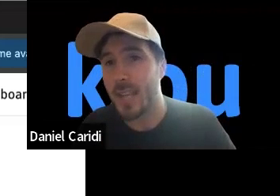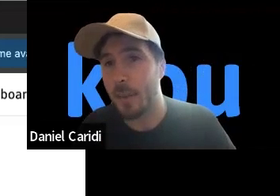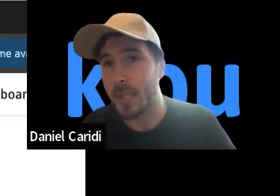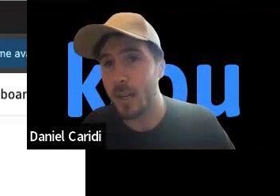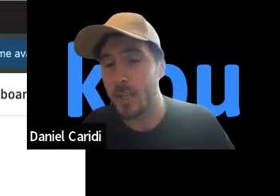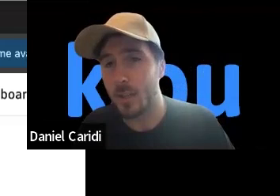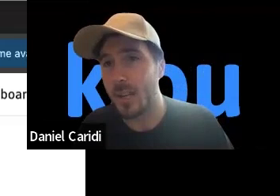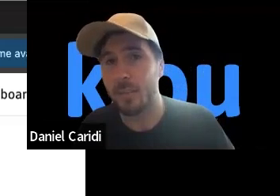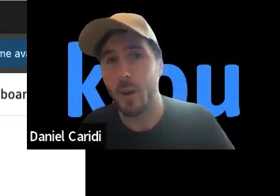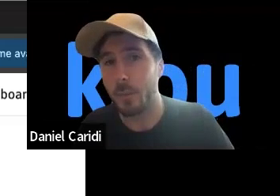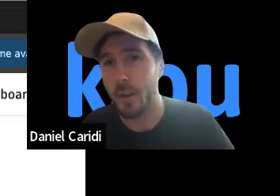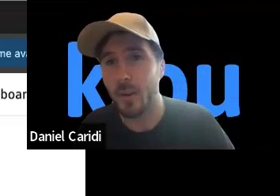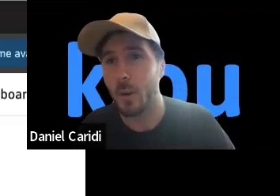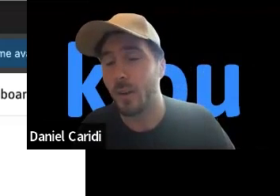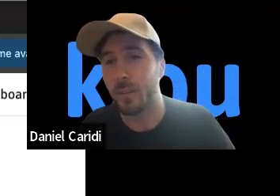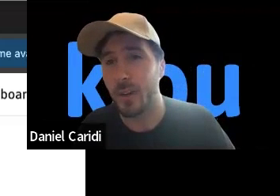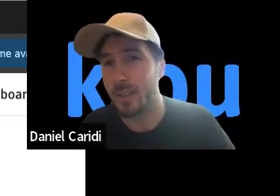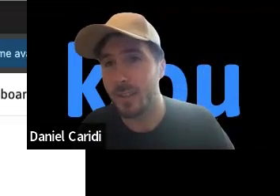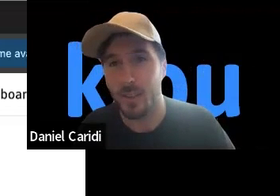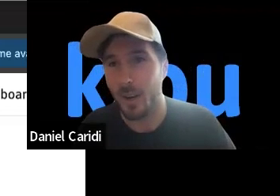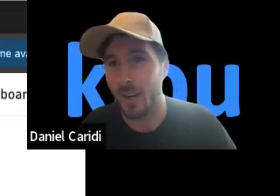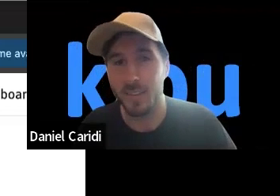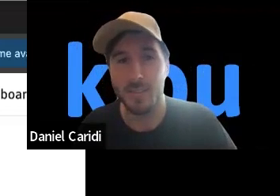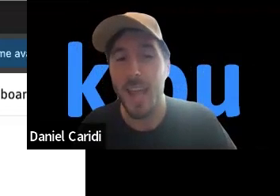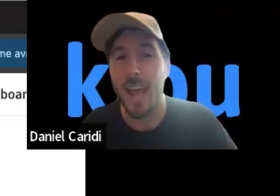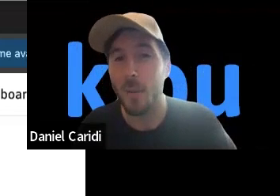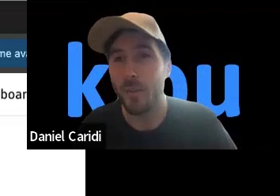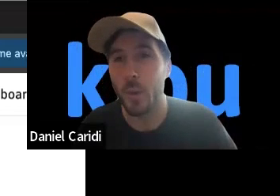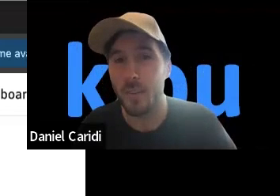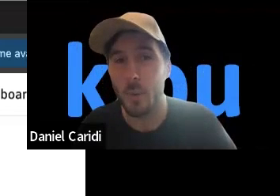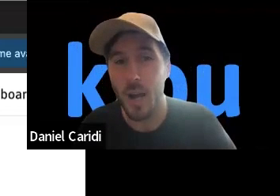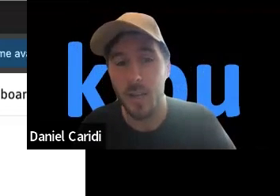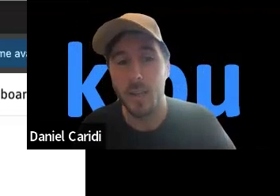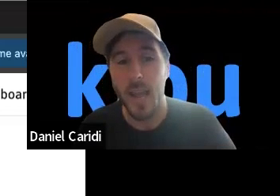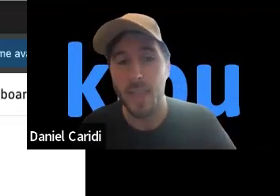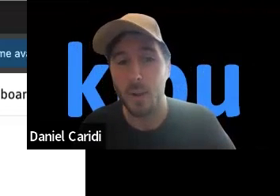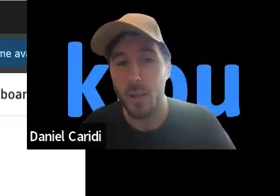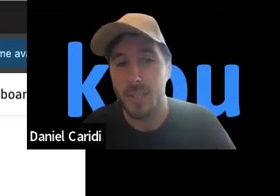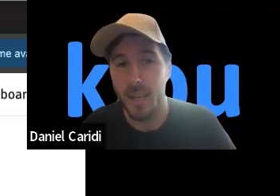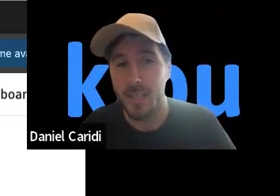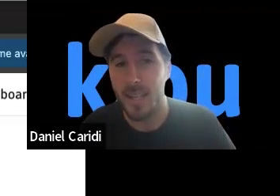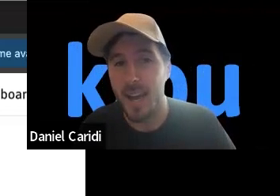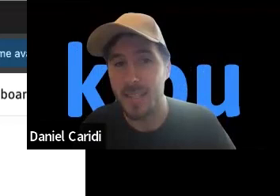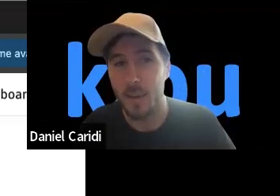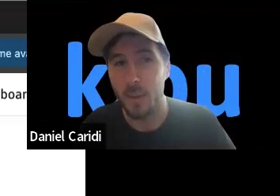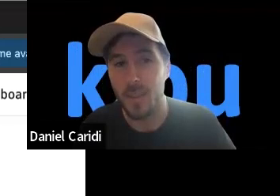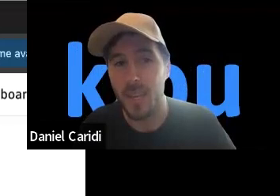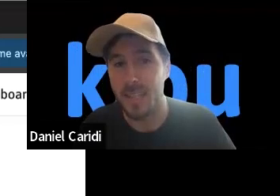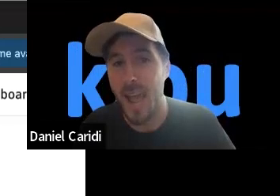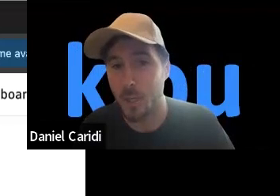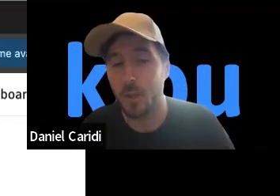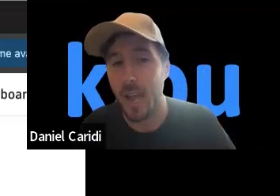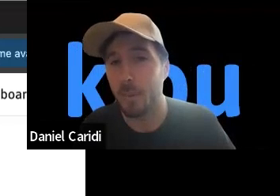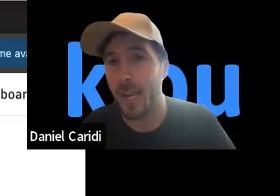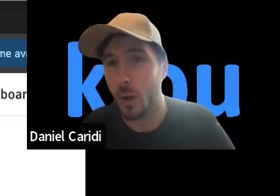set up different templates here too. So you could have one for Prevoke, one for, or they have one for whatever you want. And then the coolest thing is that it ties in with